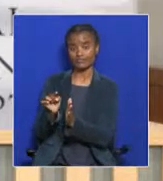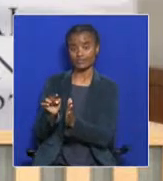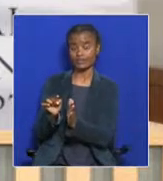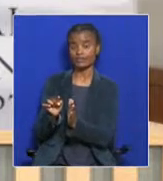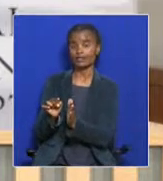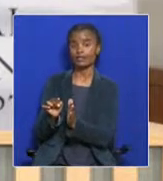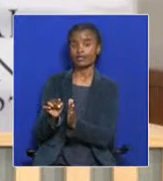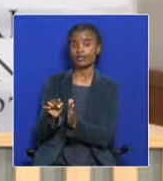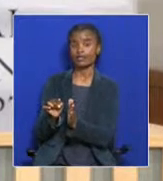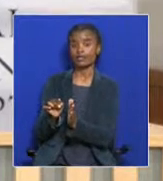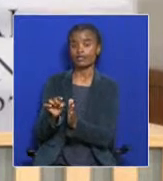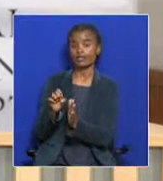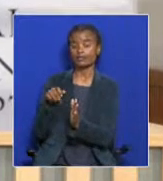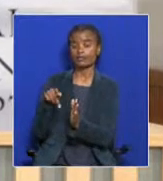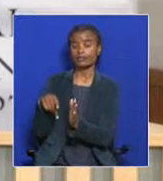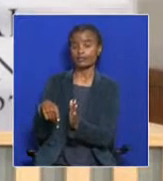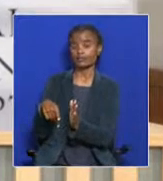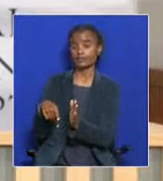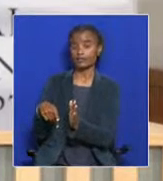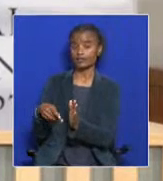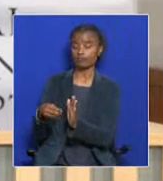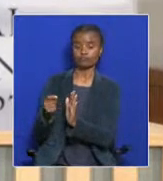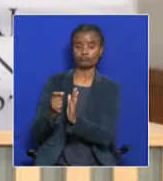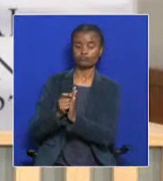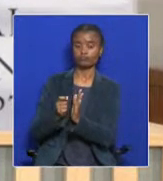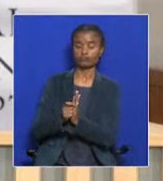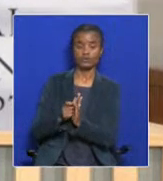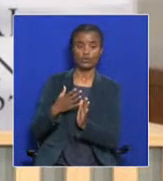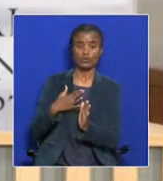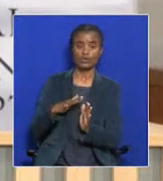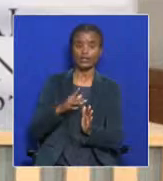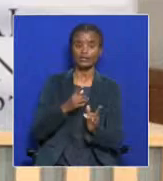SAP, besides a cryptic